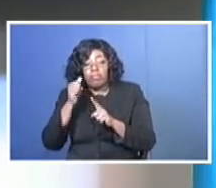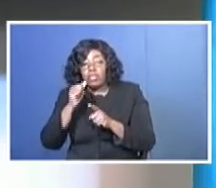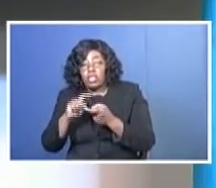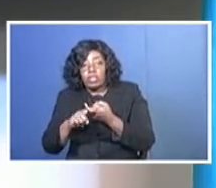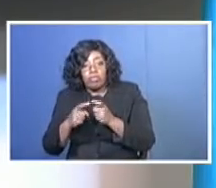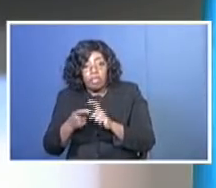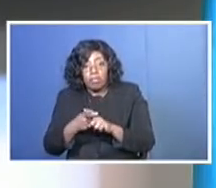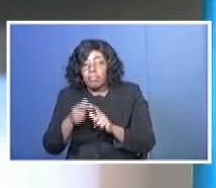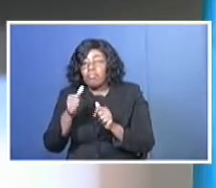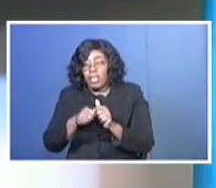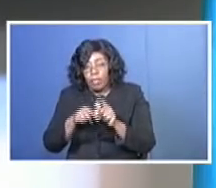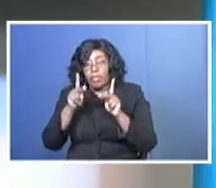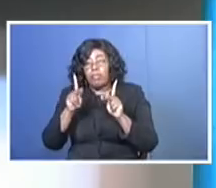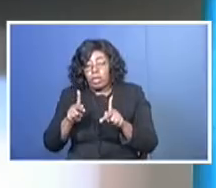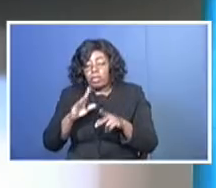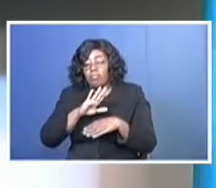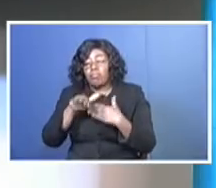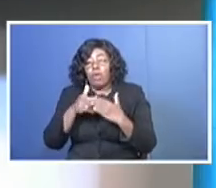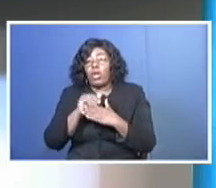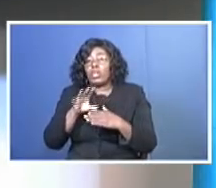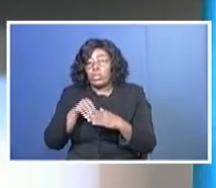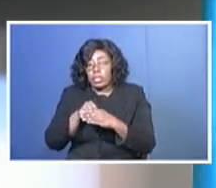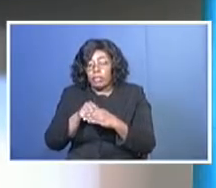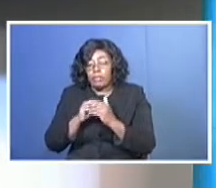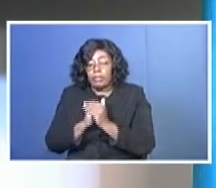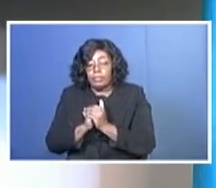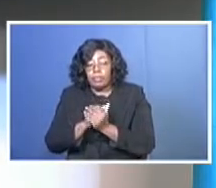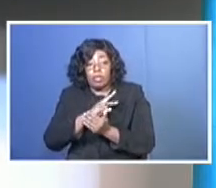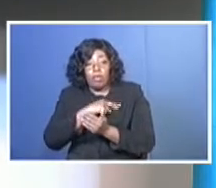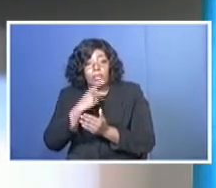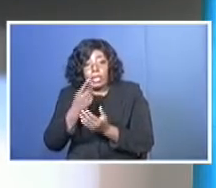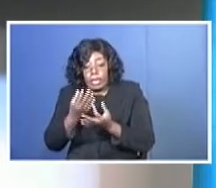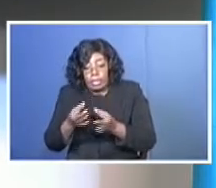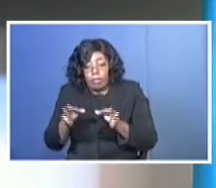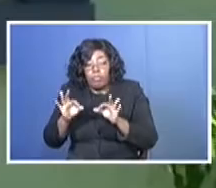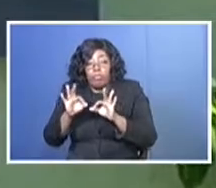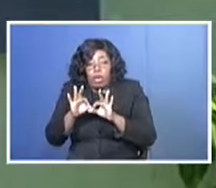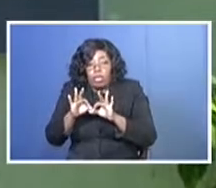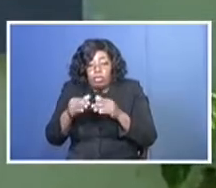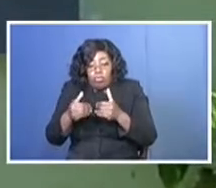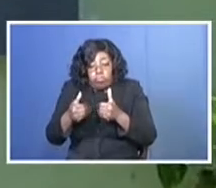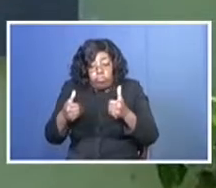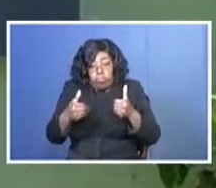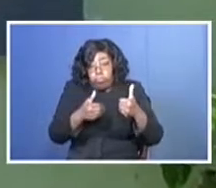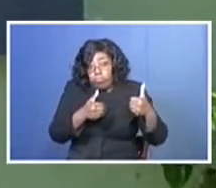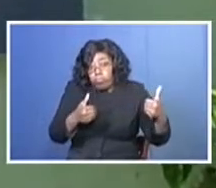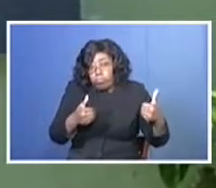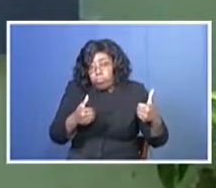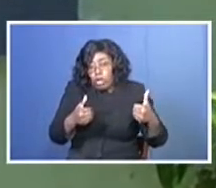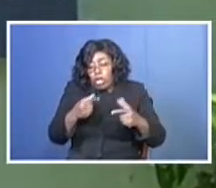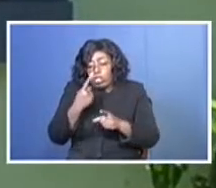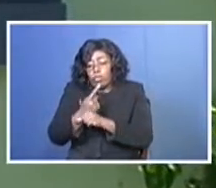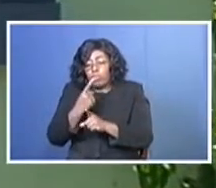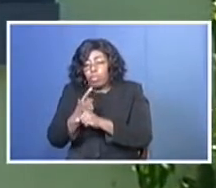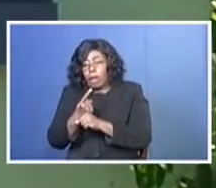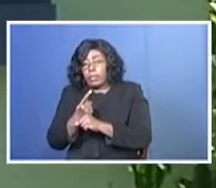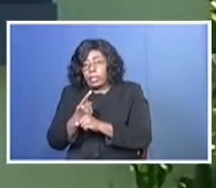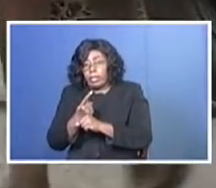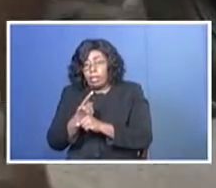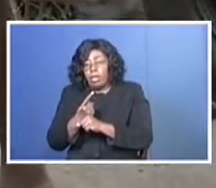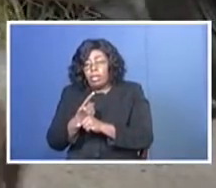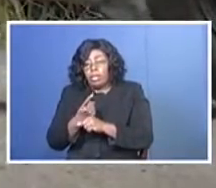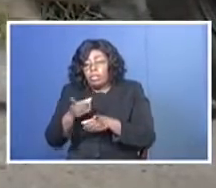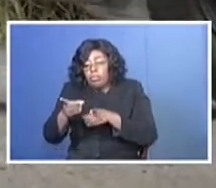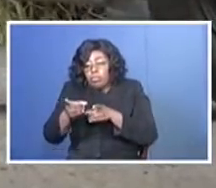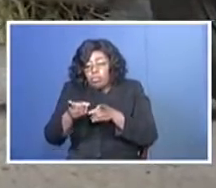girlfriends, everyone. It's all inclusive. Minister Ramming says it was important to isolate and properly define acts of violence,